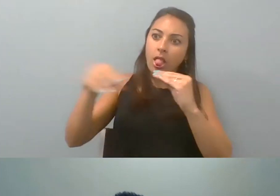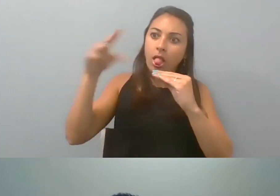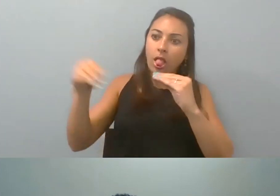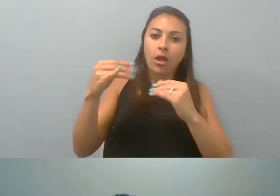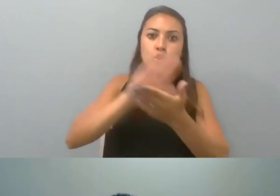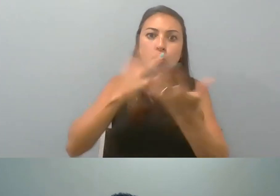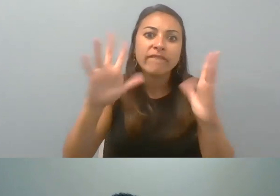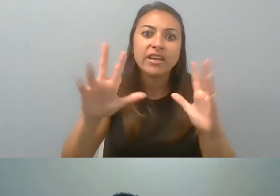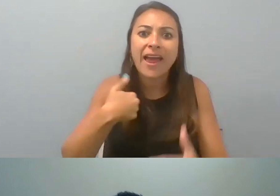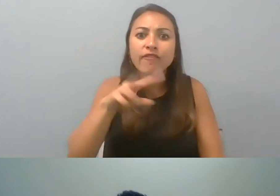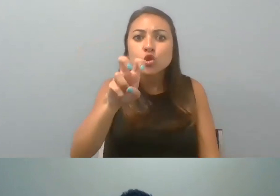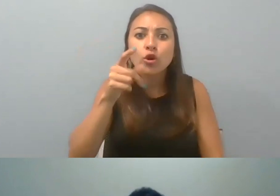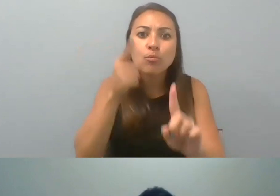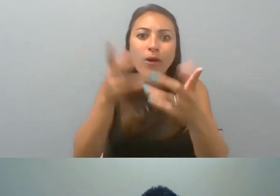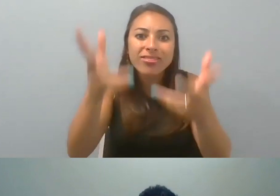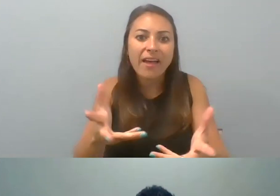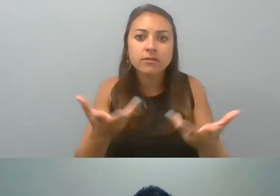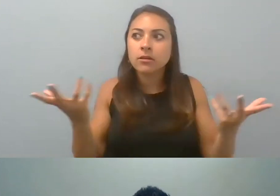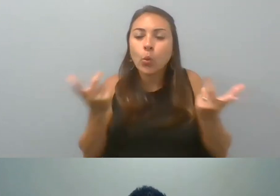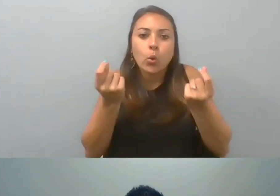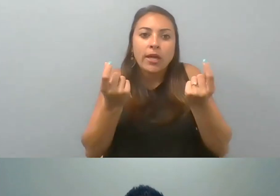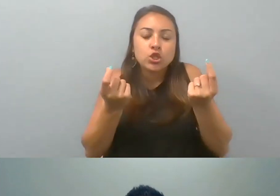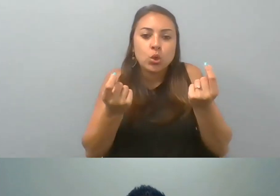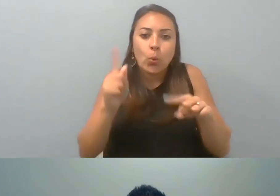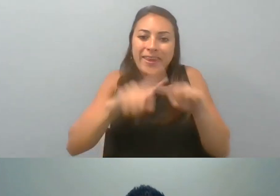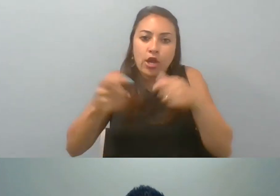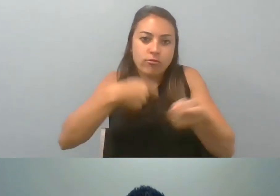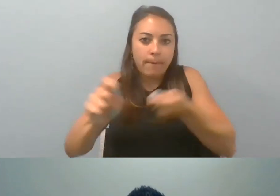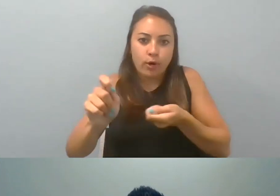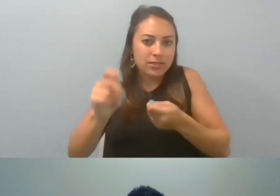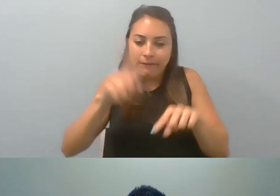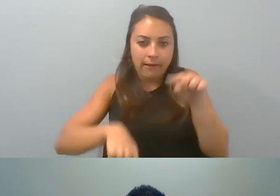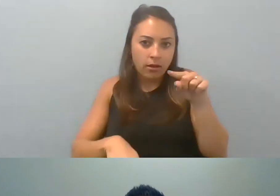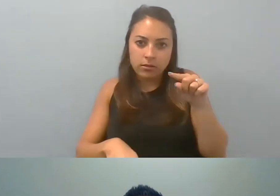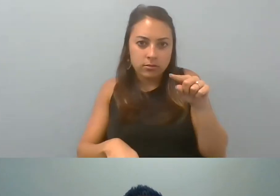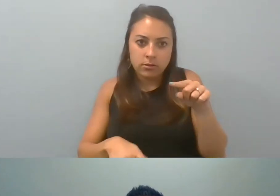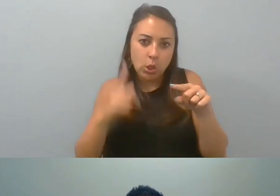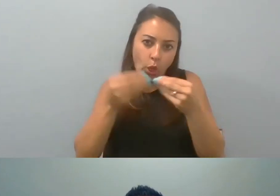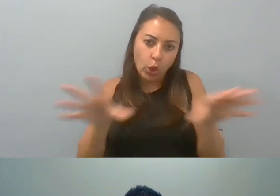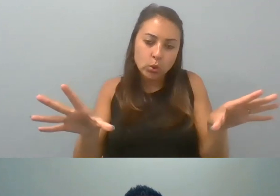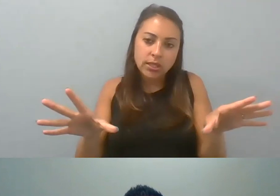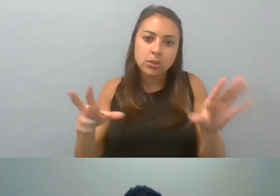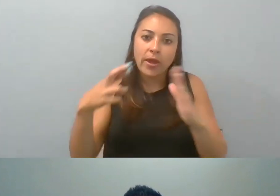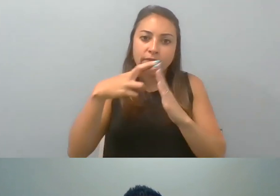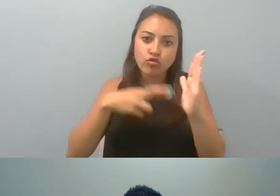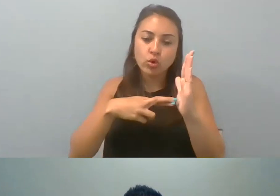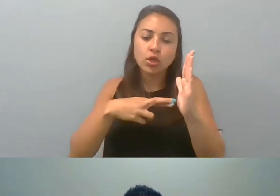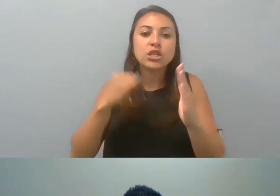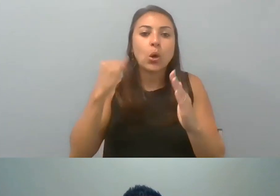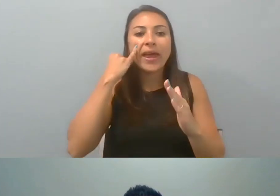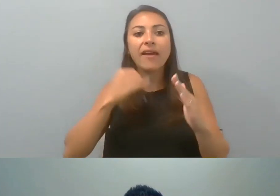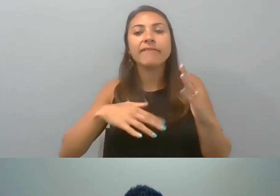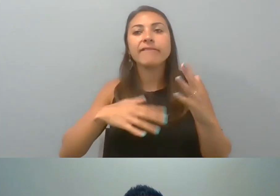have 200 points left and they're frustrated because we're not going to reimburse them for that, that's why we have that rule that you need to get. I don't